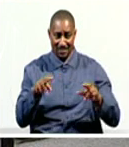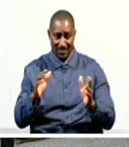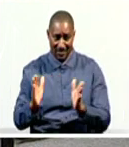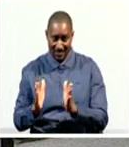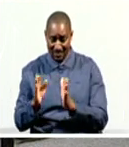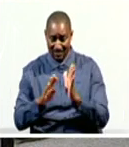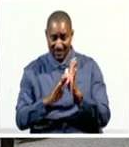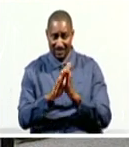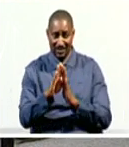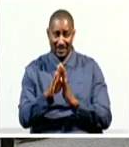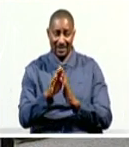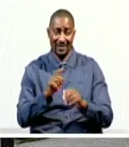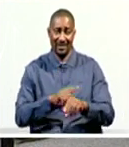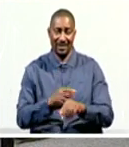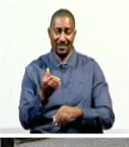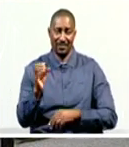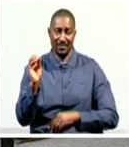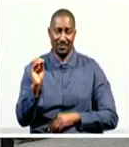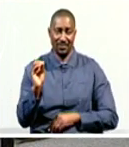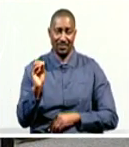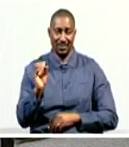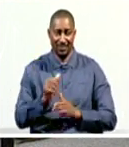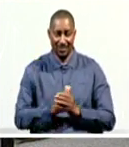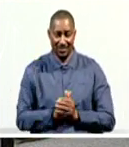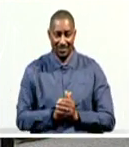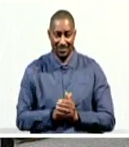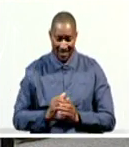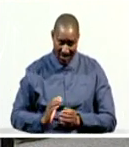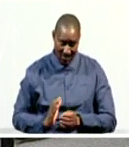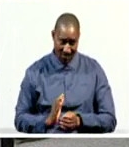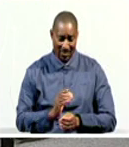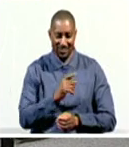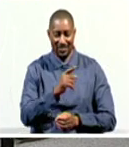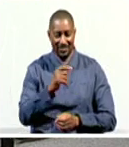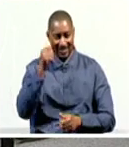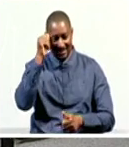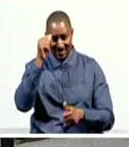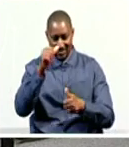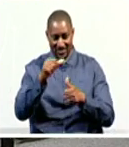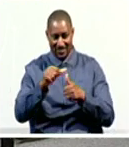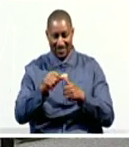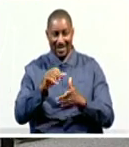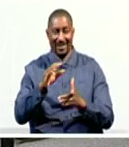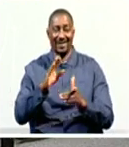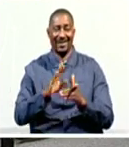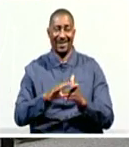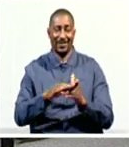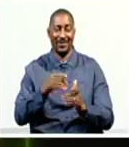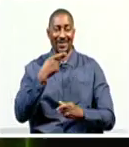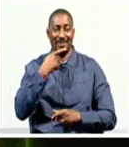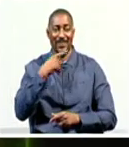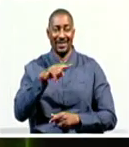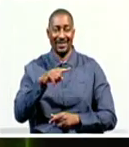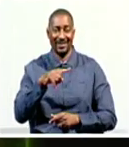we are running out of time for our conversation, and also just allow you to reflect on the man that was